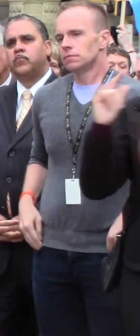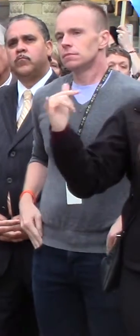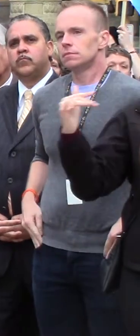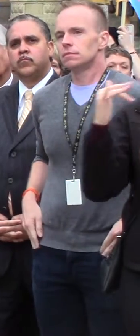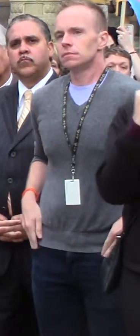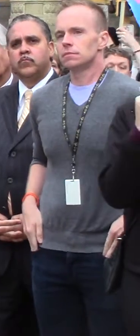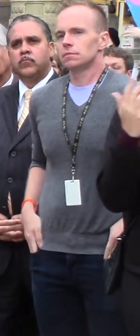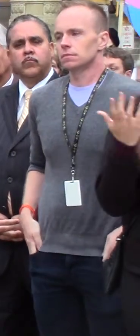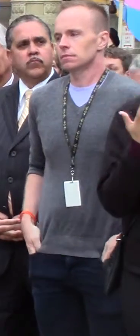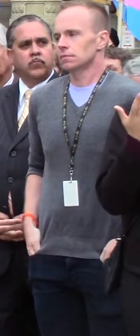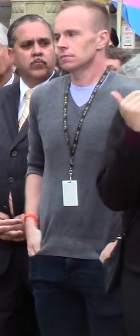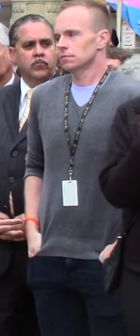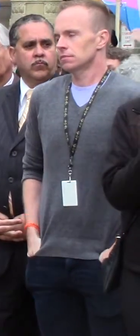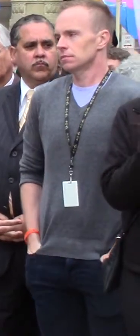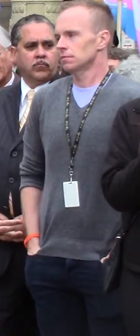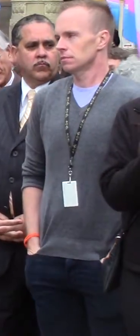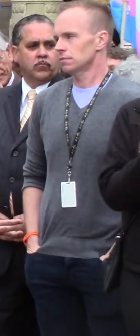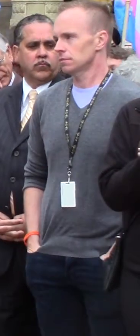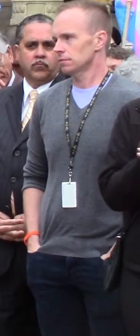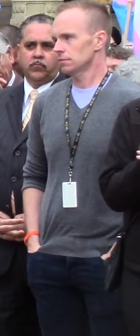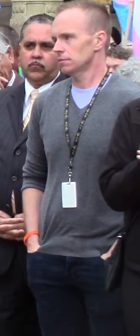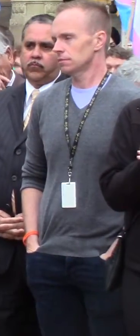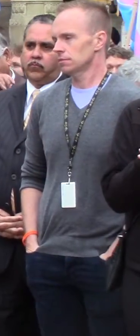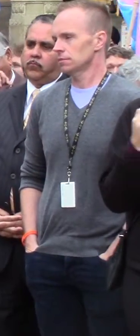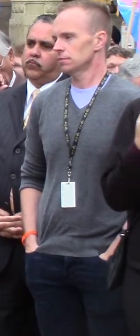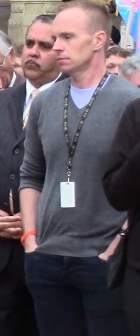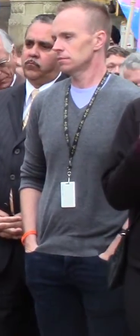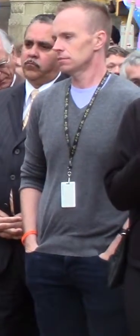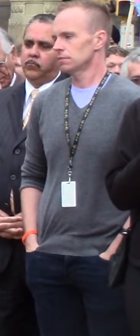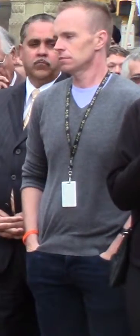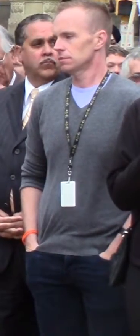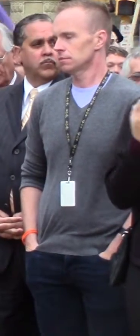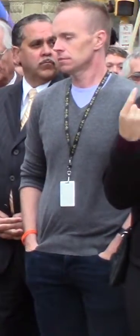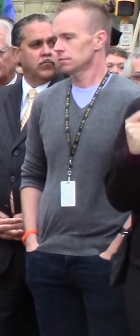community in support of what happened in Orlando.